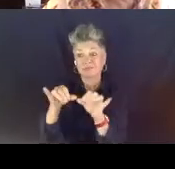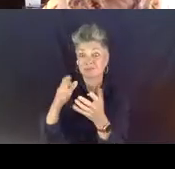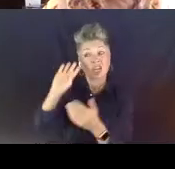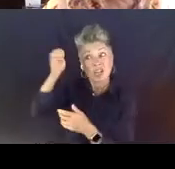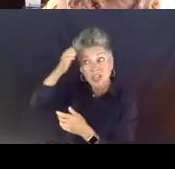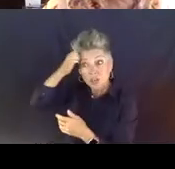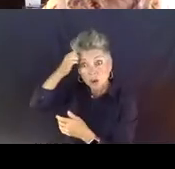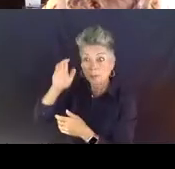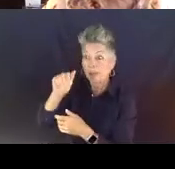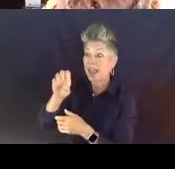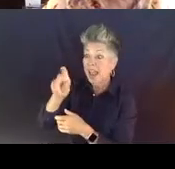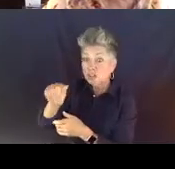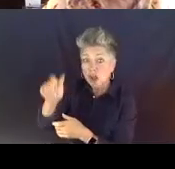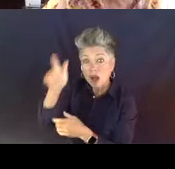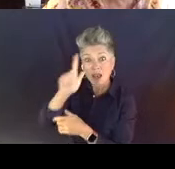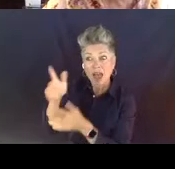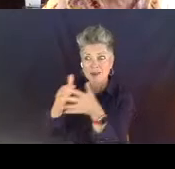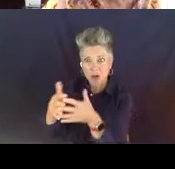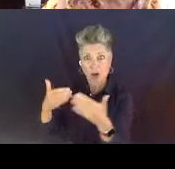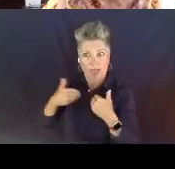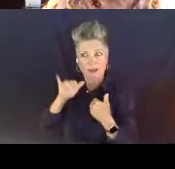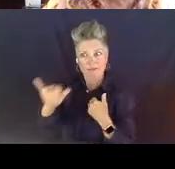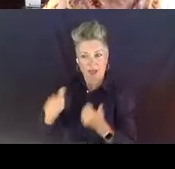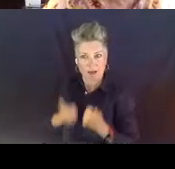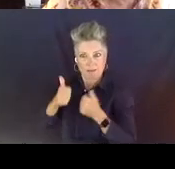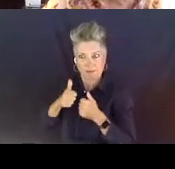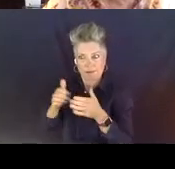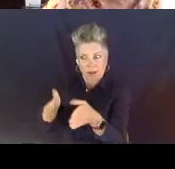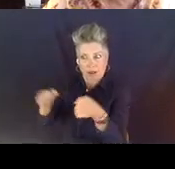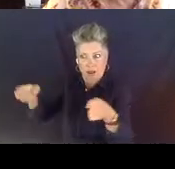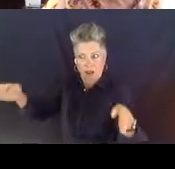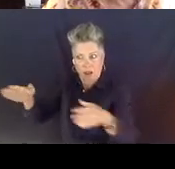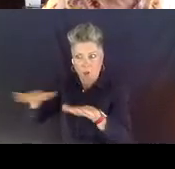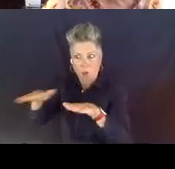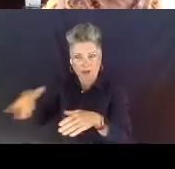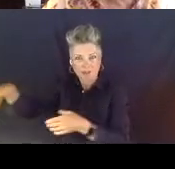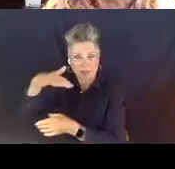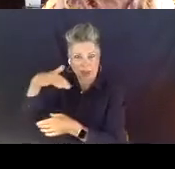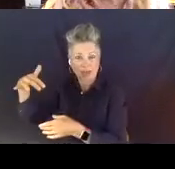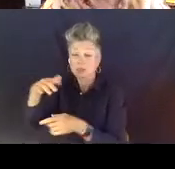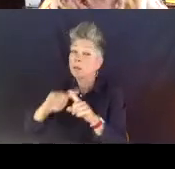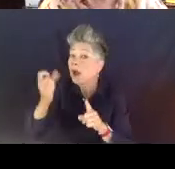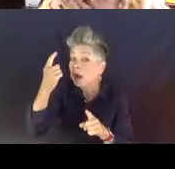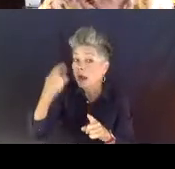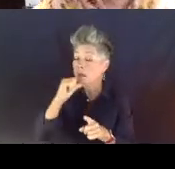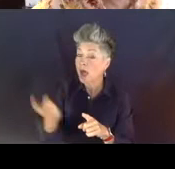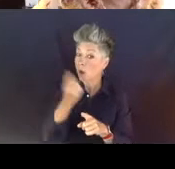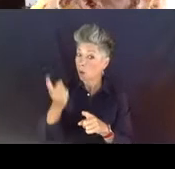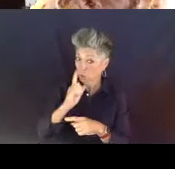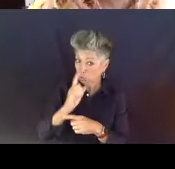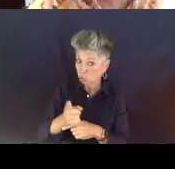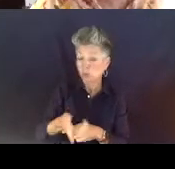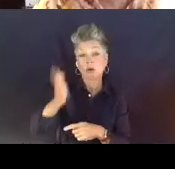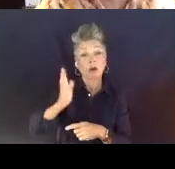Latin America. And I have to say, this was not always the case. 19th and early 20th